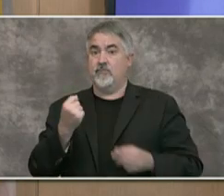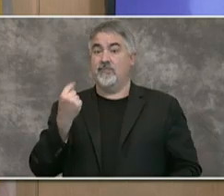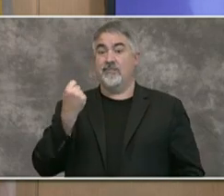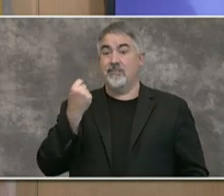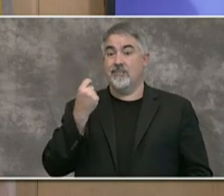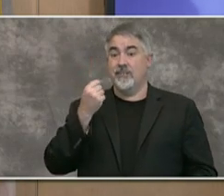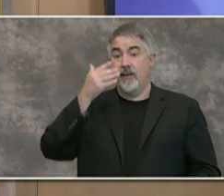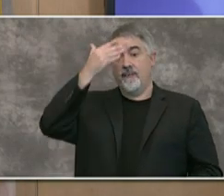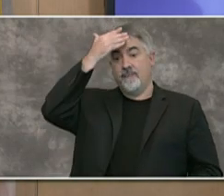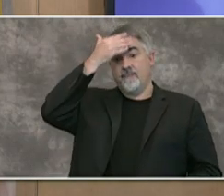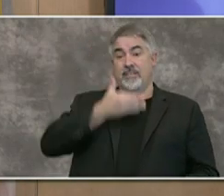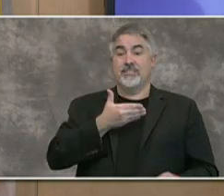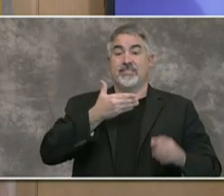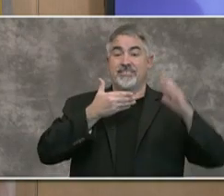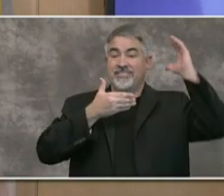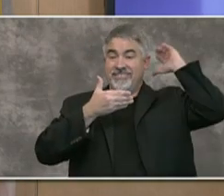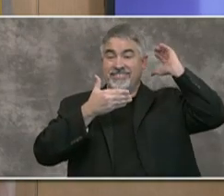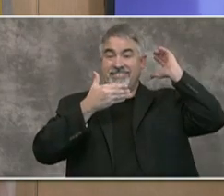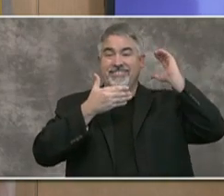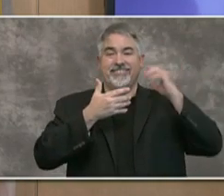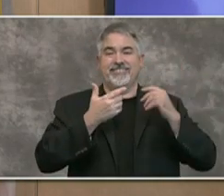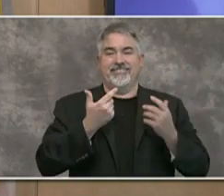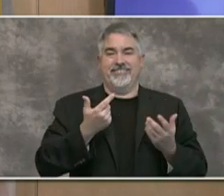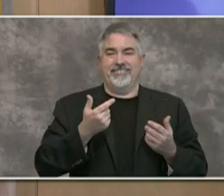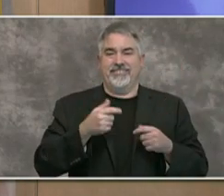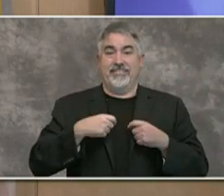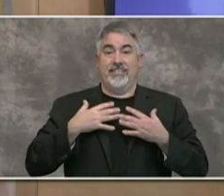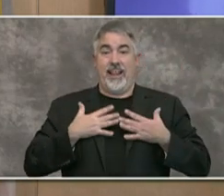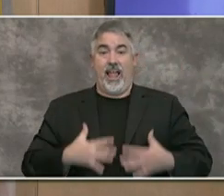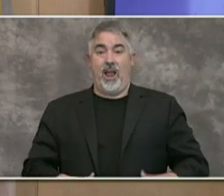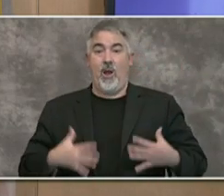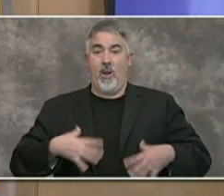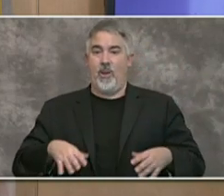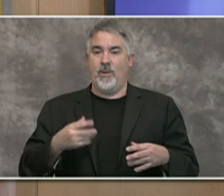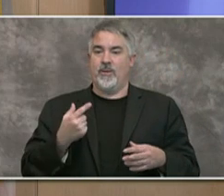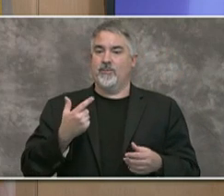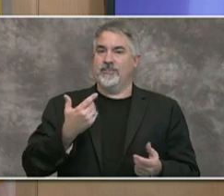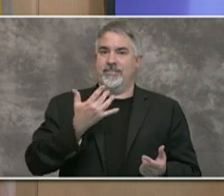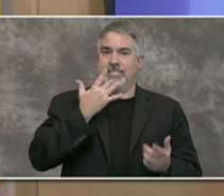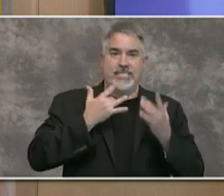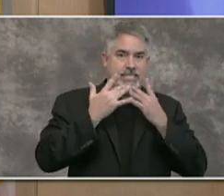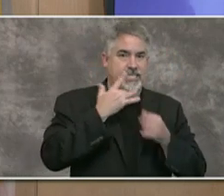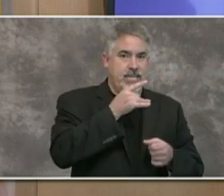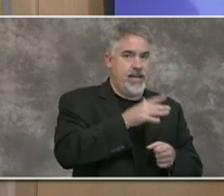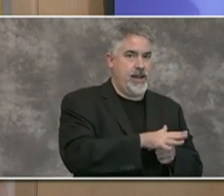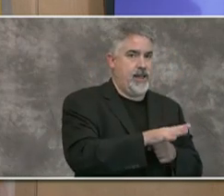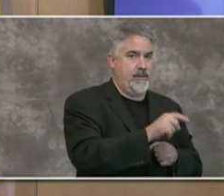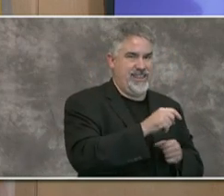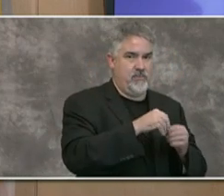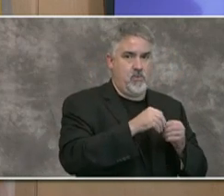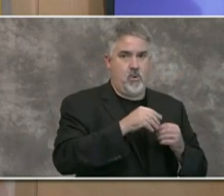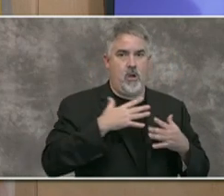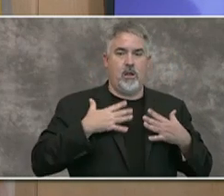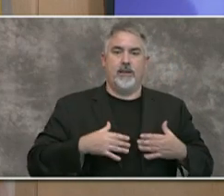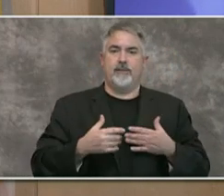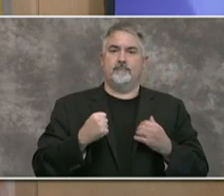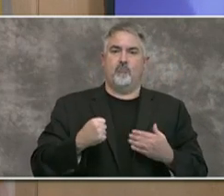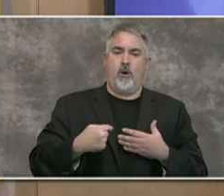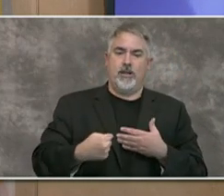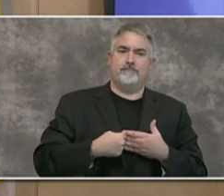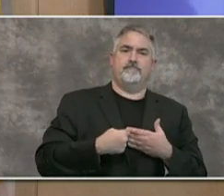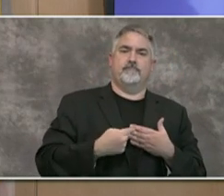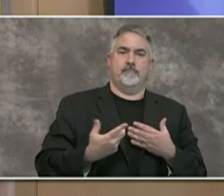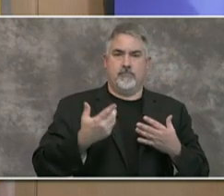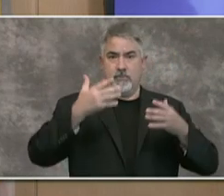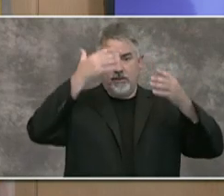and non-permeable gowns is very low. It's critically low, both in the county and the state. So we're reserving those, and we're keeping those, like